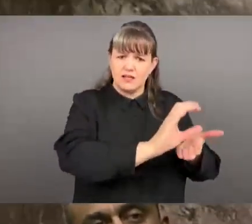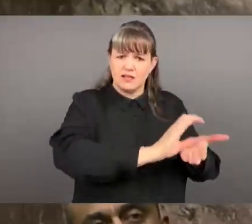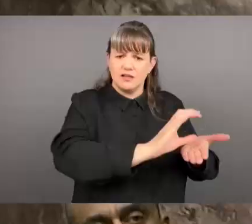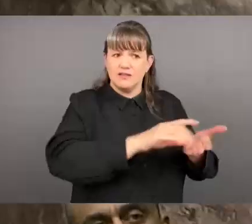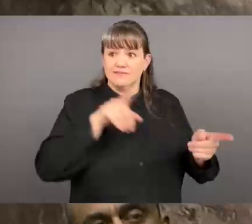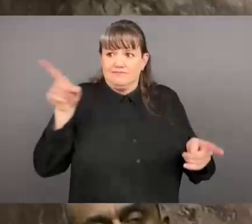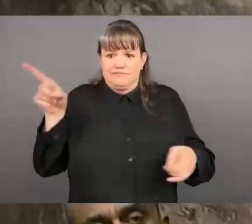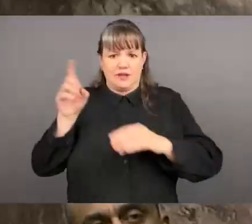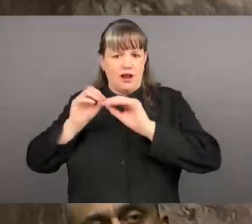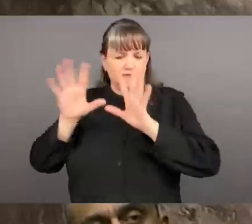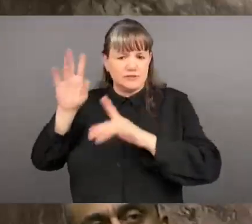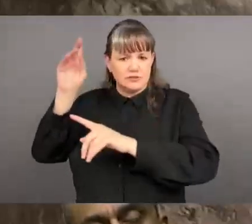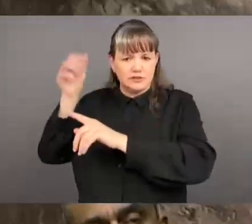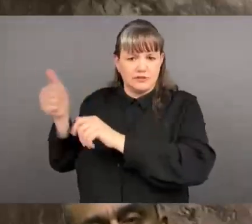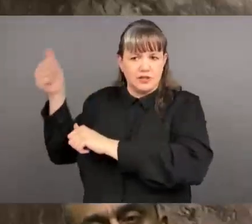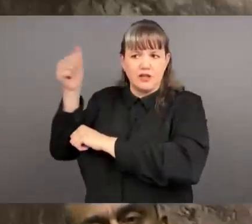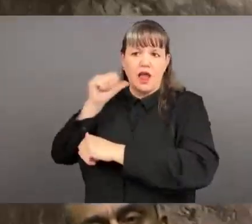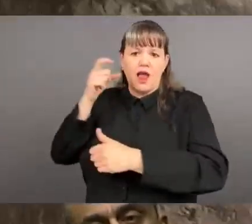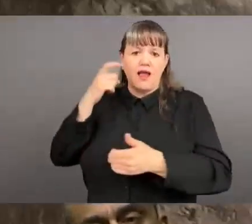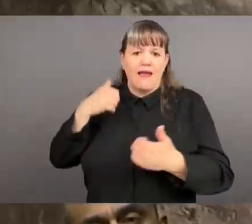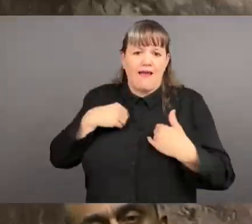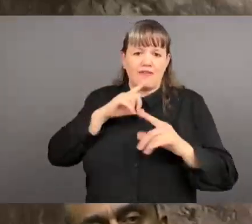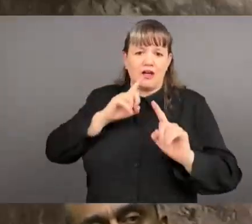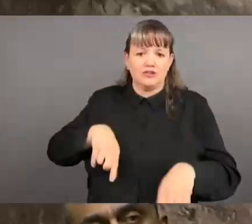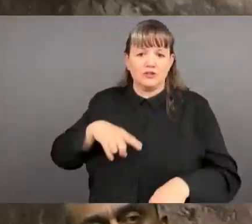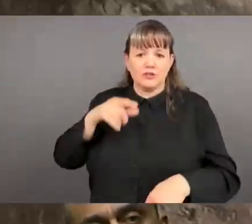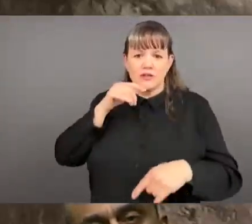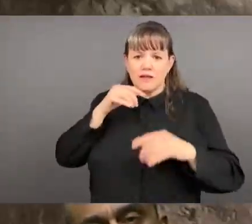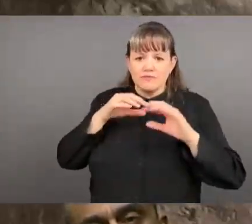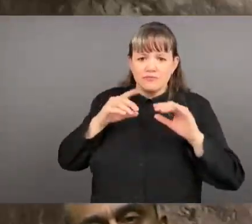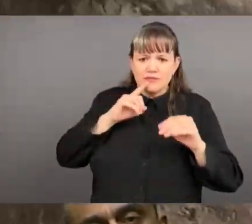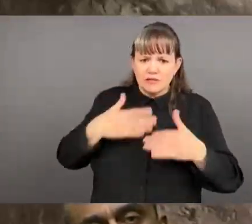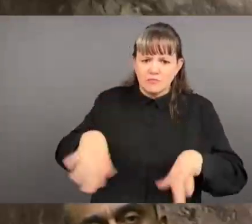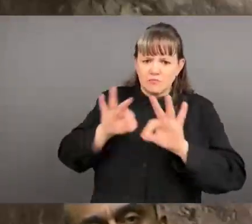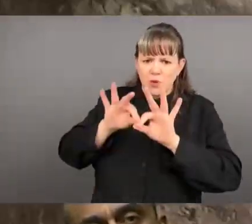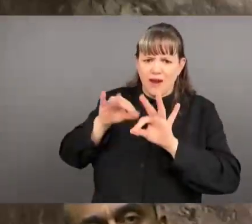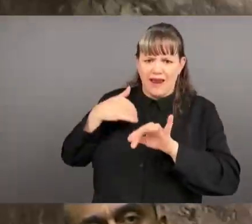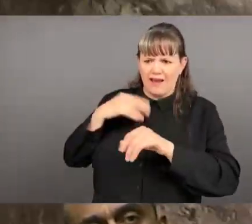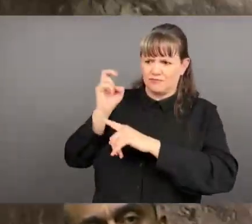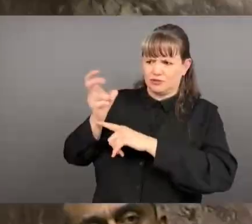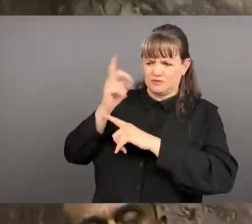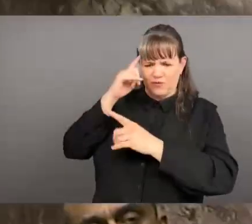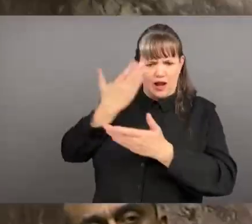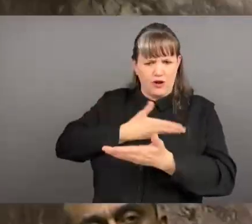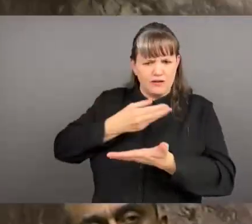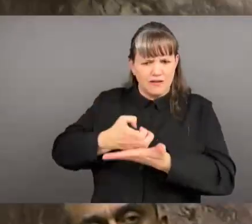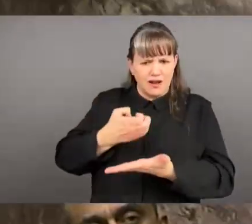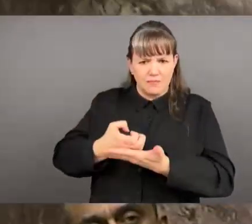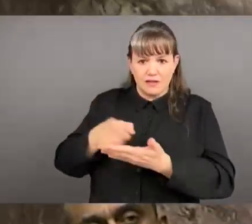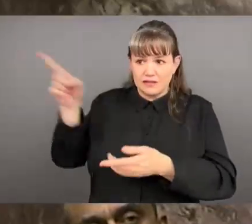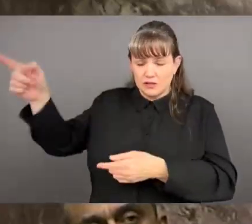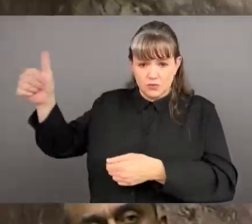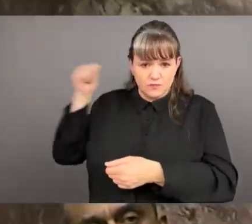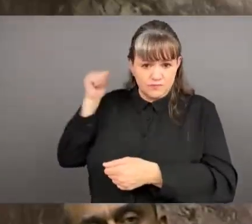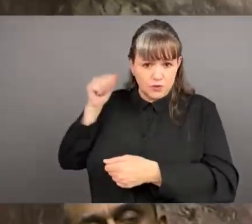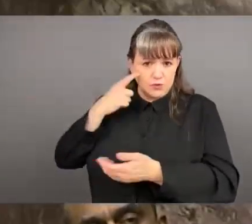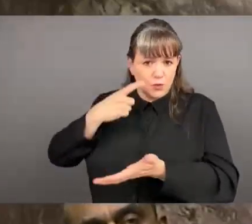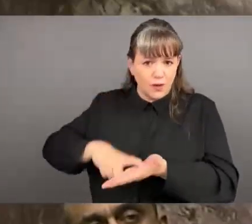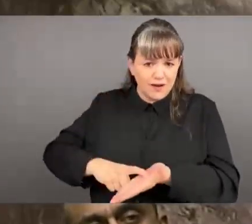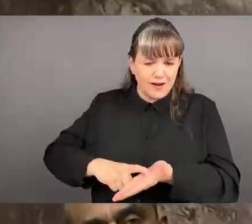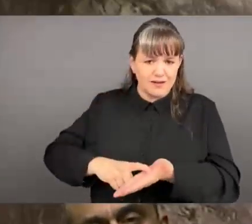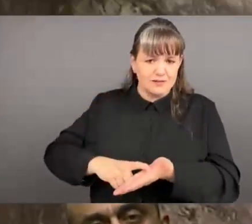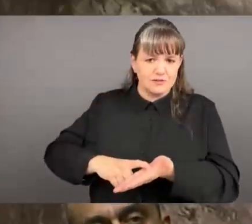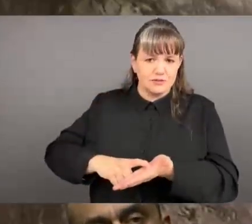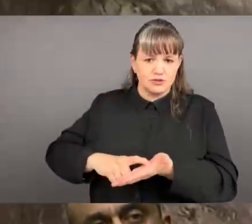our economy in British Columbia. They don't recognize the importance, Honourable Speaker, in terms of being able to provide transit-oriented development so that people